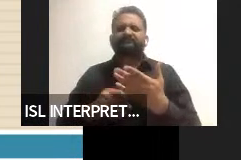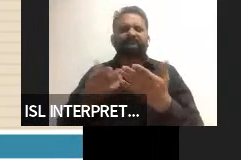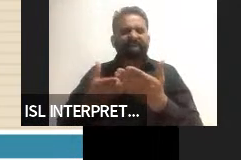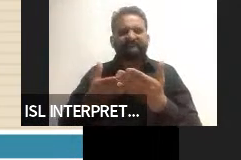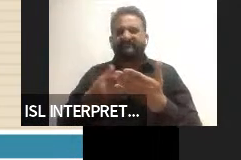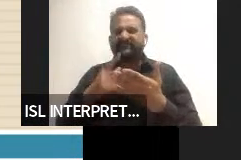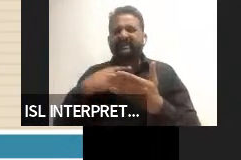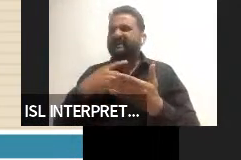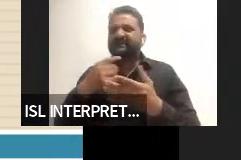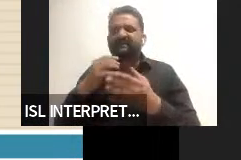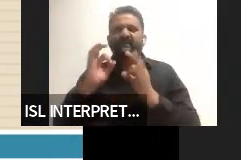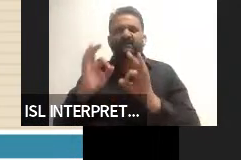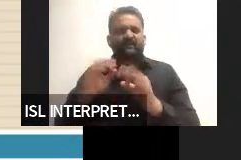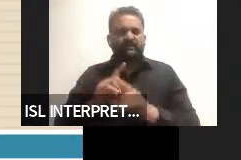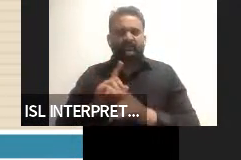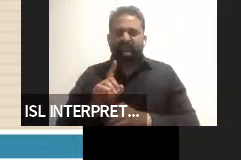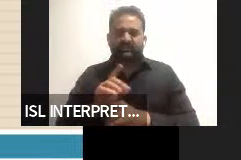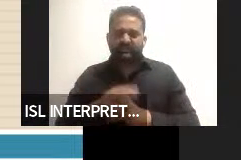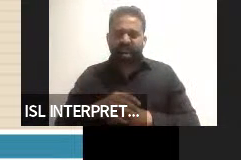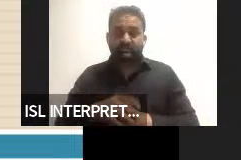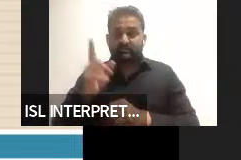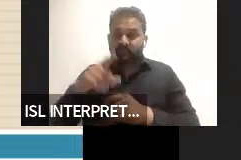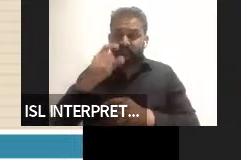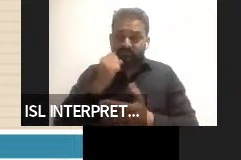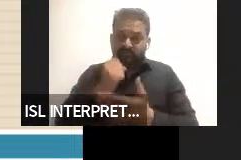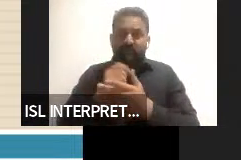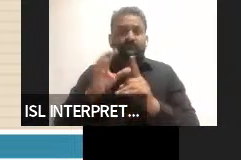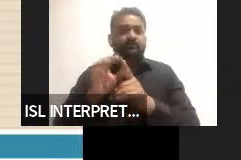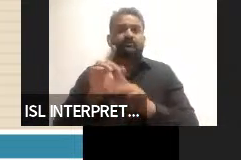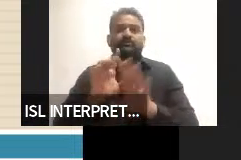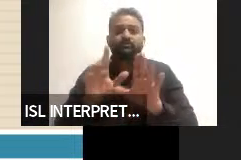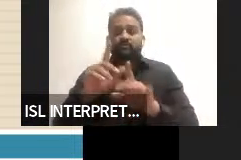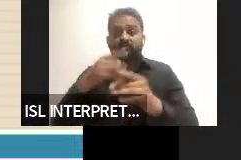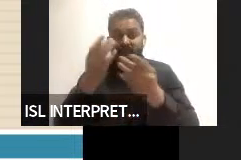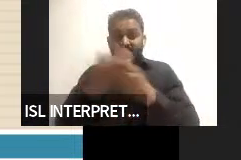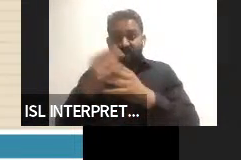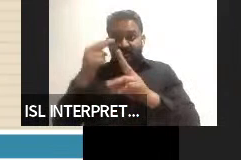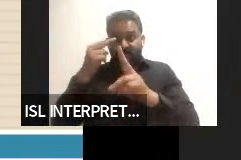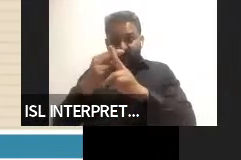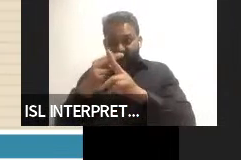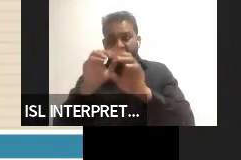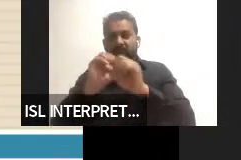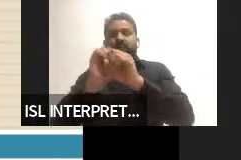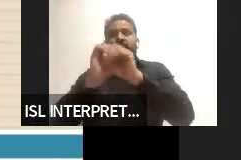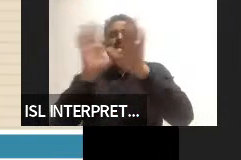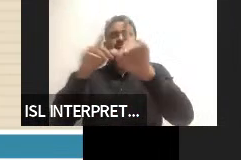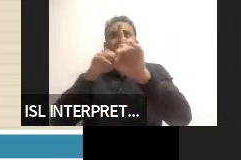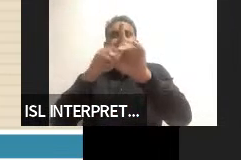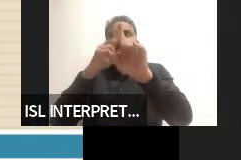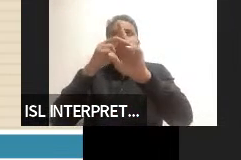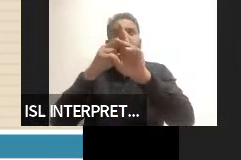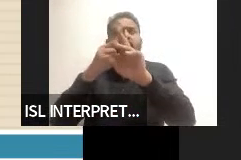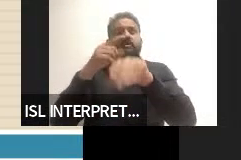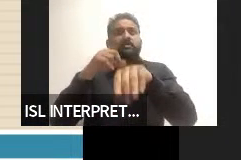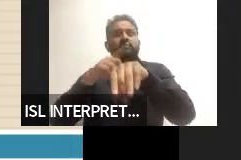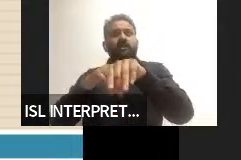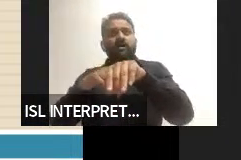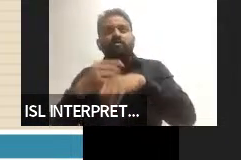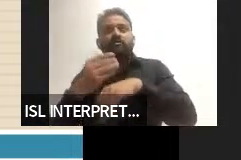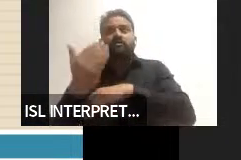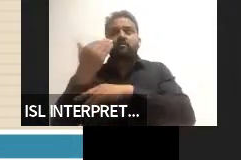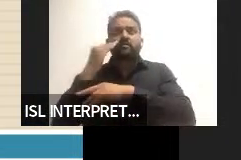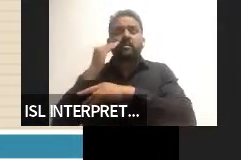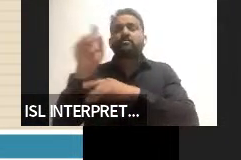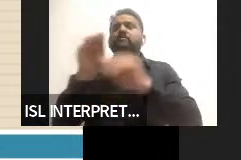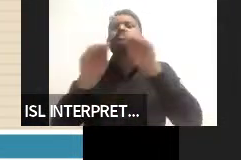good sign. So you should not do that. Your file name should be very clear, date, time, whatever indication you